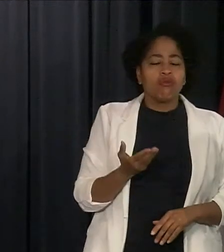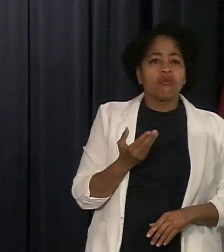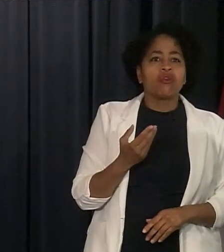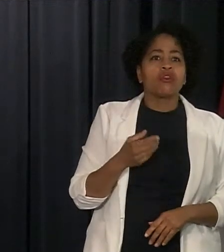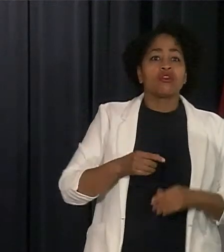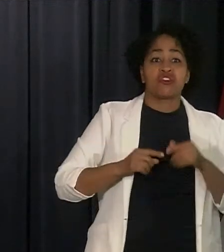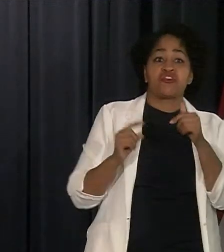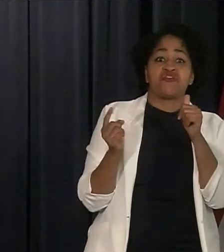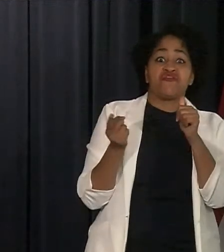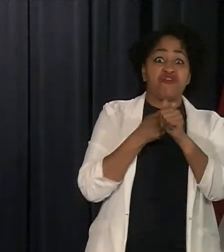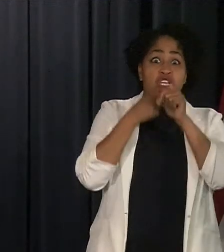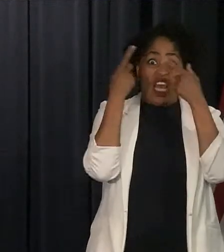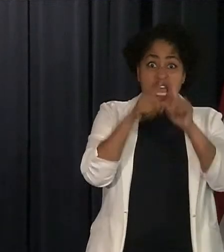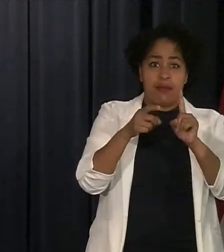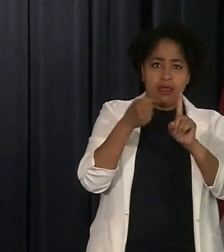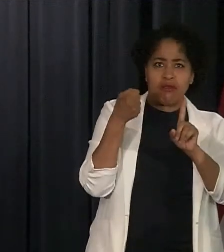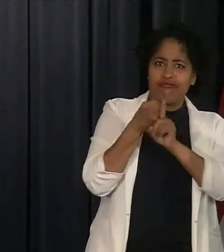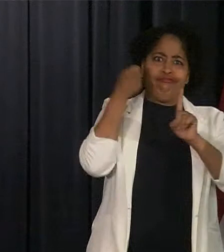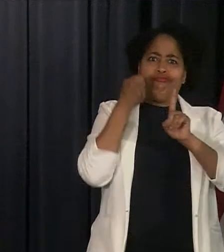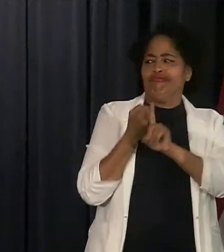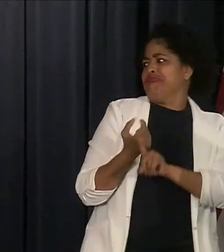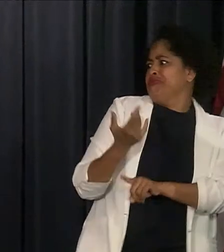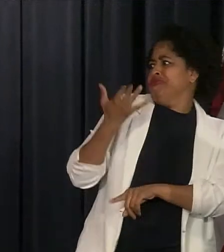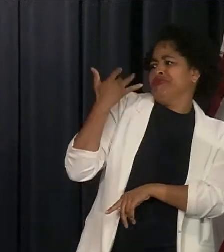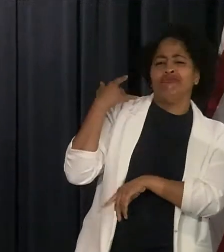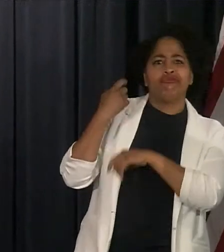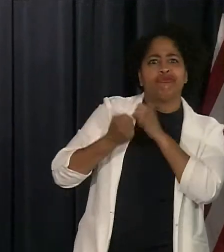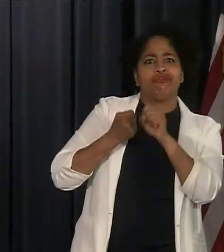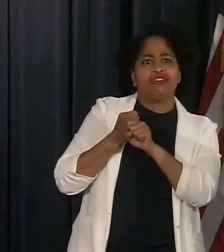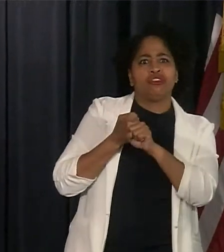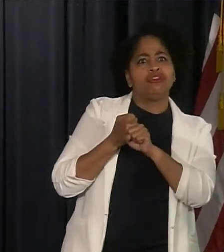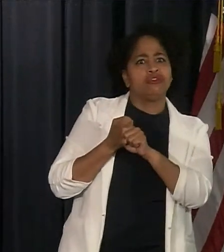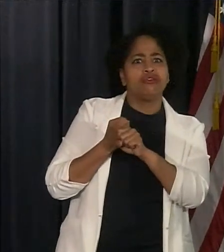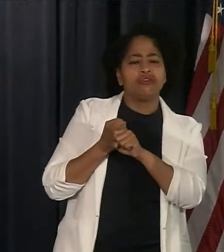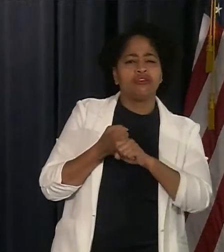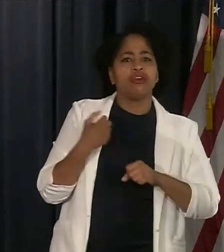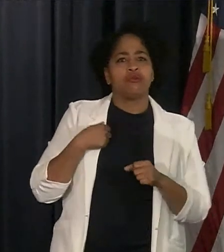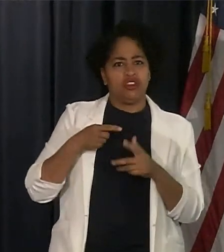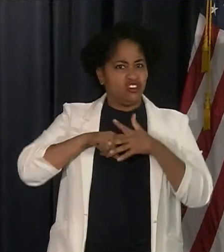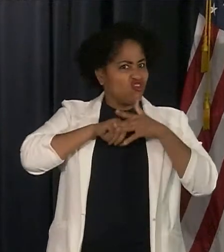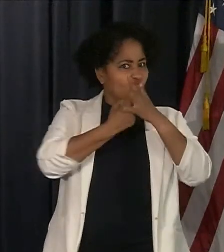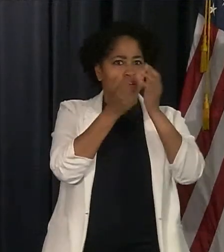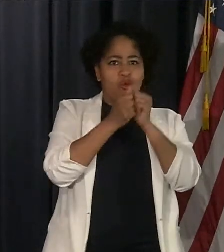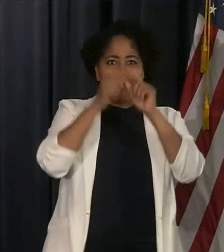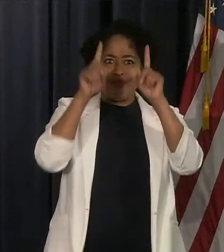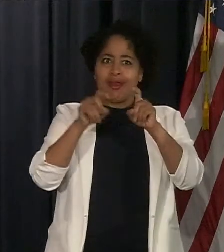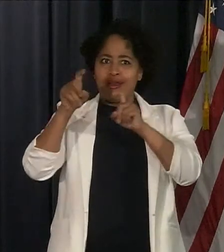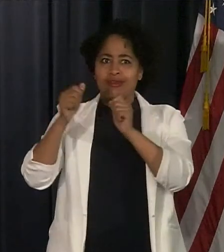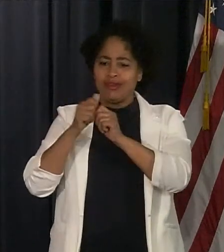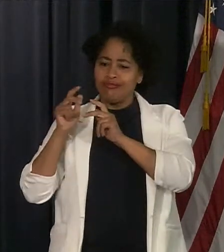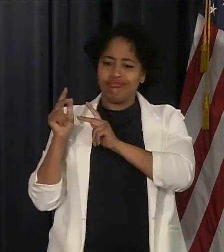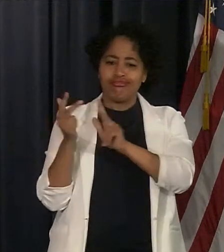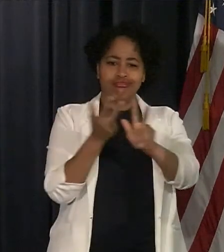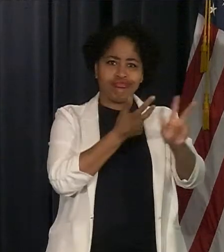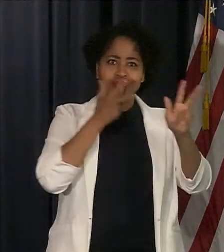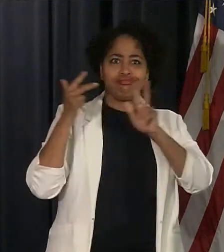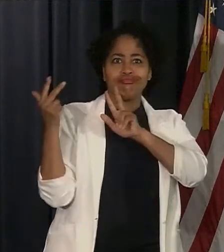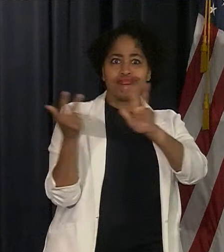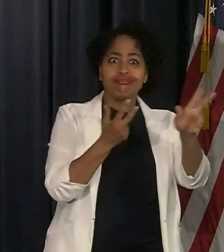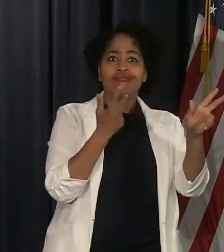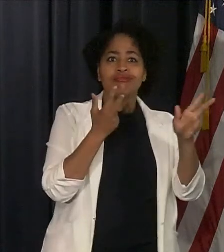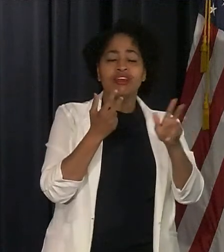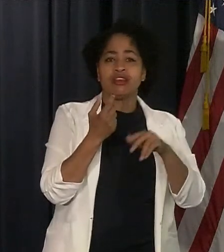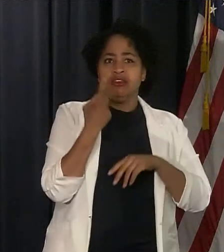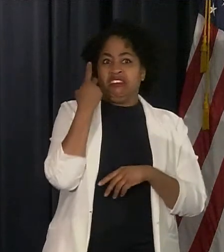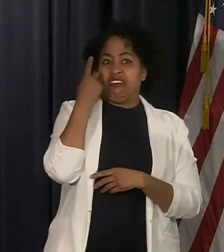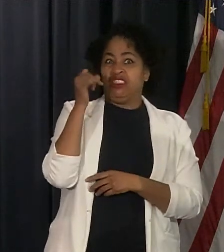When this first hit more than a year ago, we led the way with the testing site at the fairgrounds. And last January,